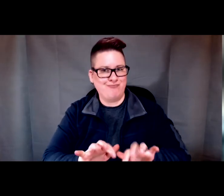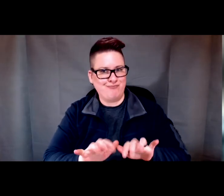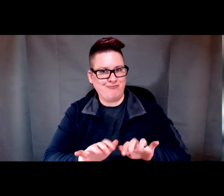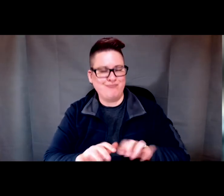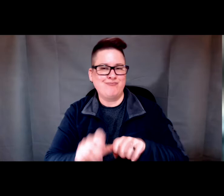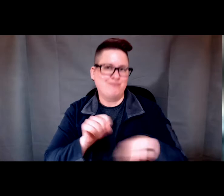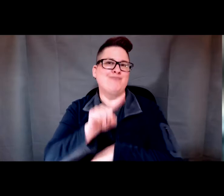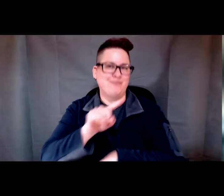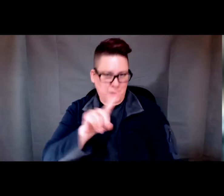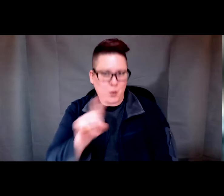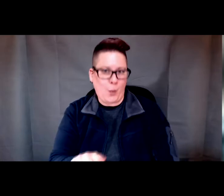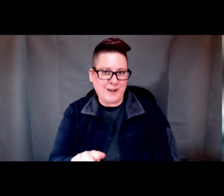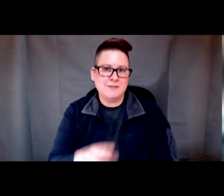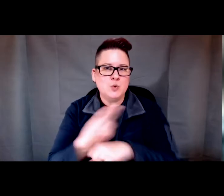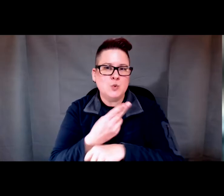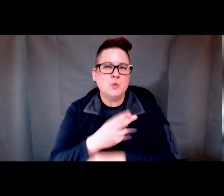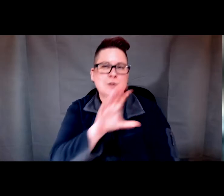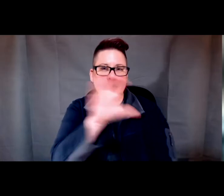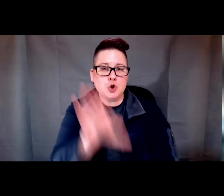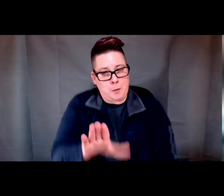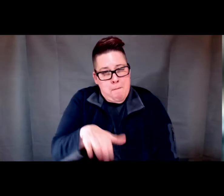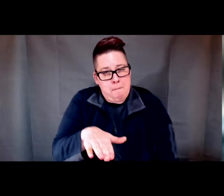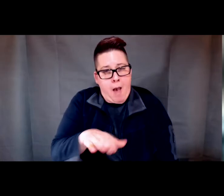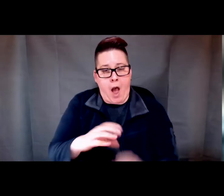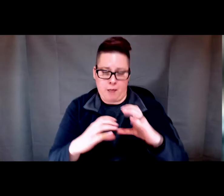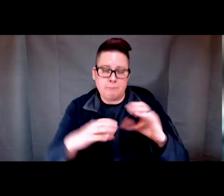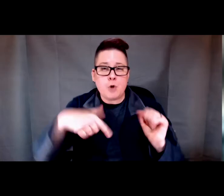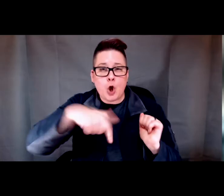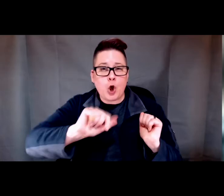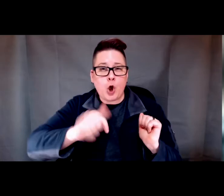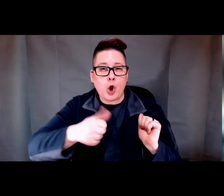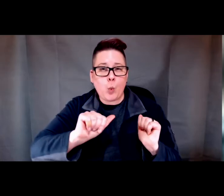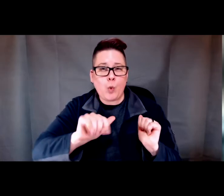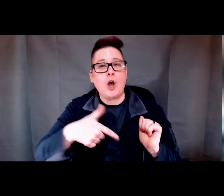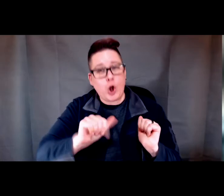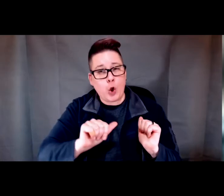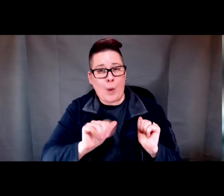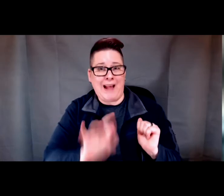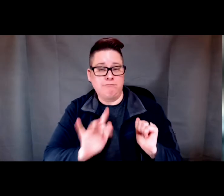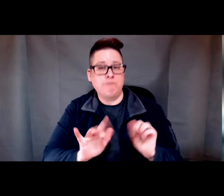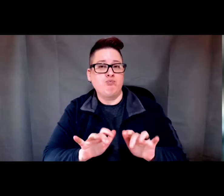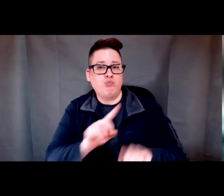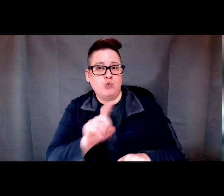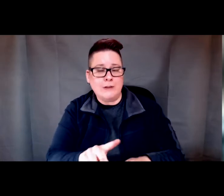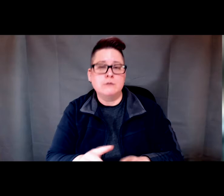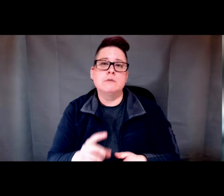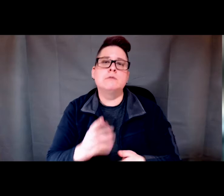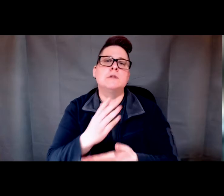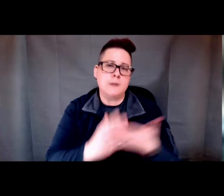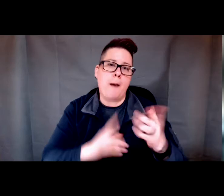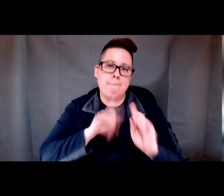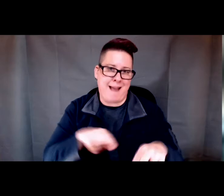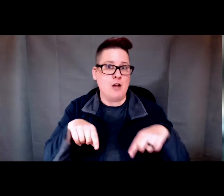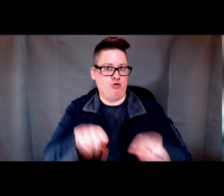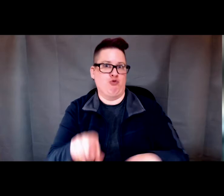your Zoom, on the bottom of your Zoom account to put questions in there. Some of them will be answered during